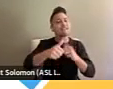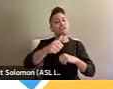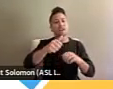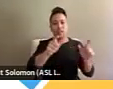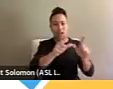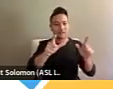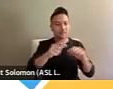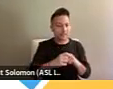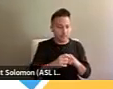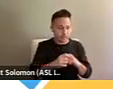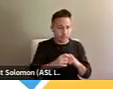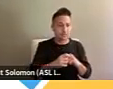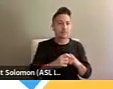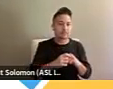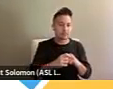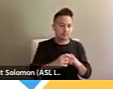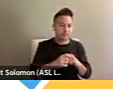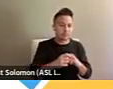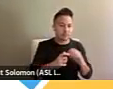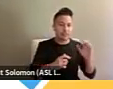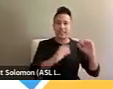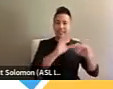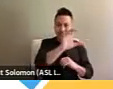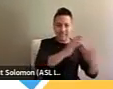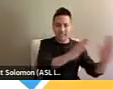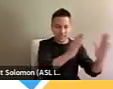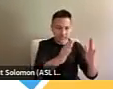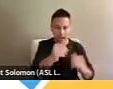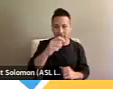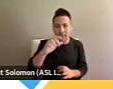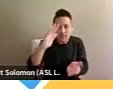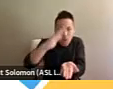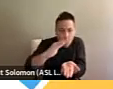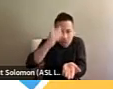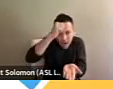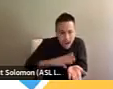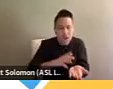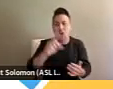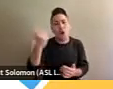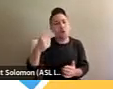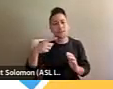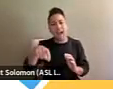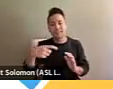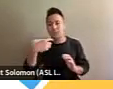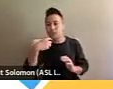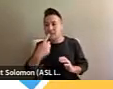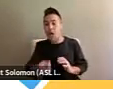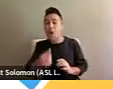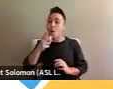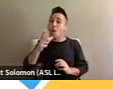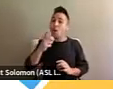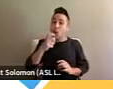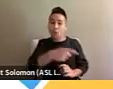and the BY symbol is always there because you always have to give attribution for everything you do. So